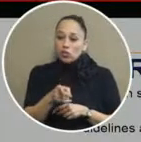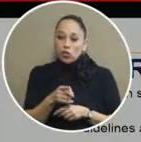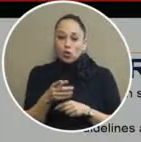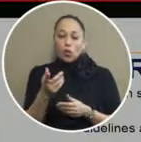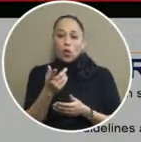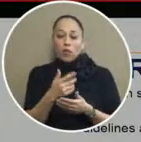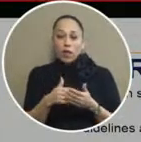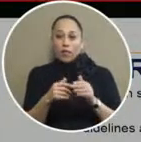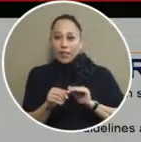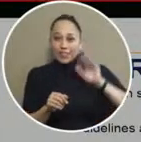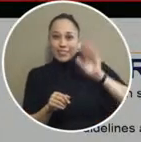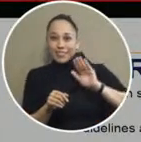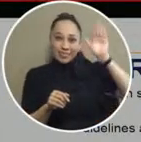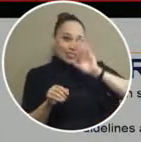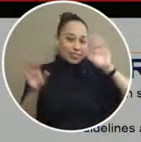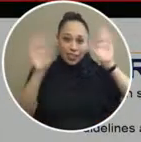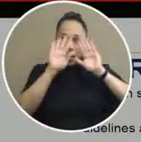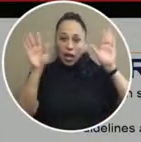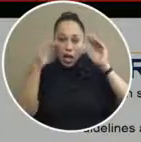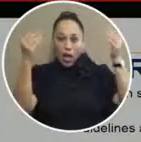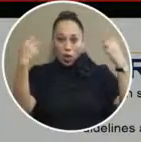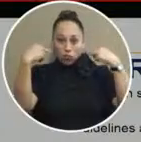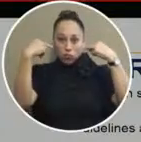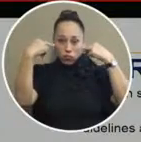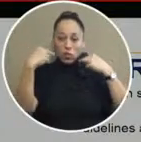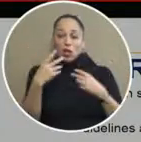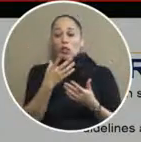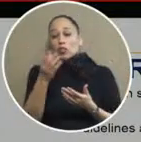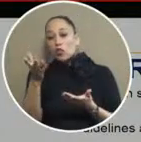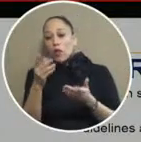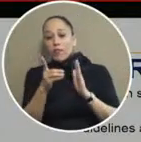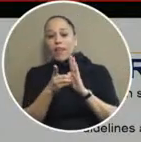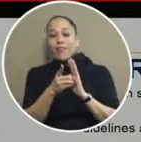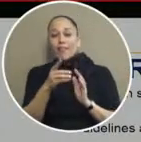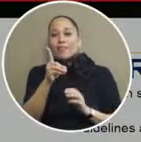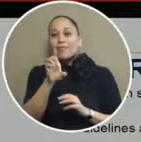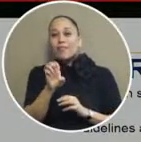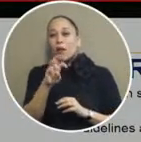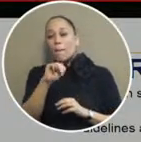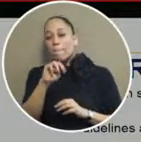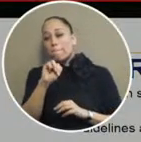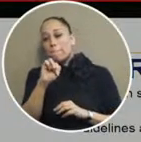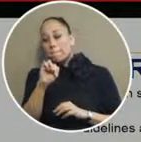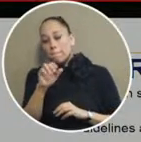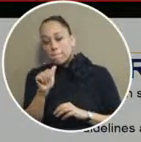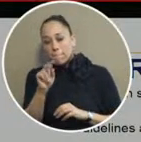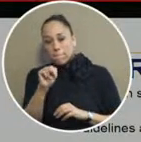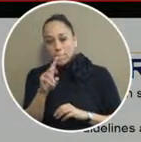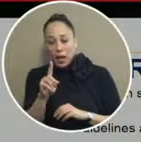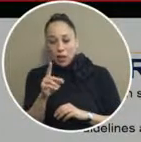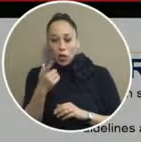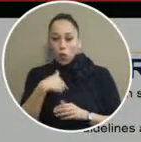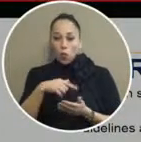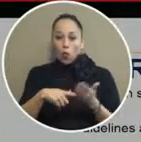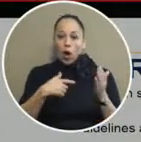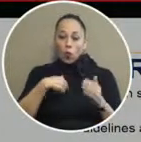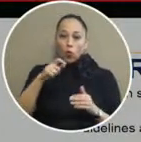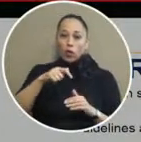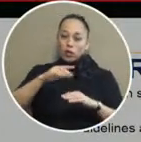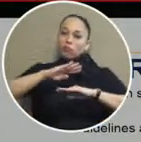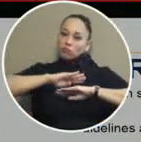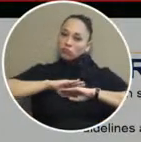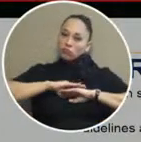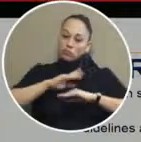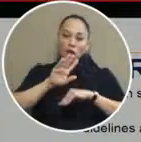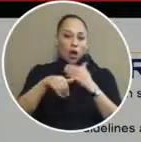voices were heard, and that the demand that we had here and the needs were going to be met. All of the